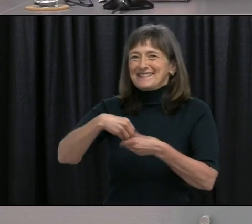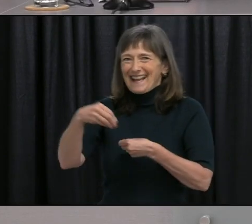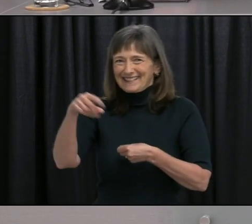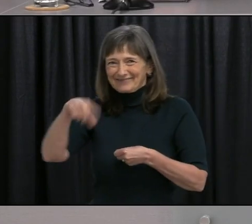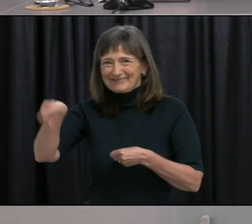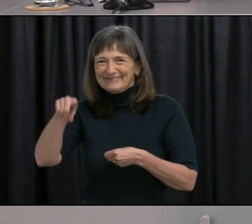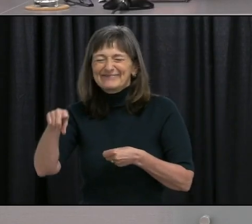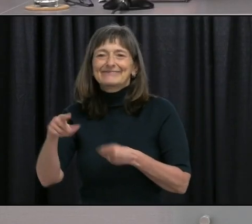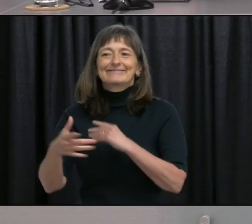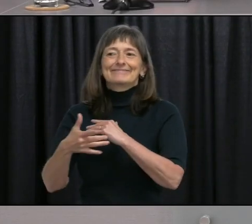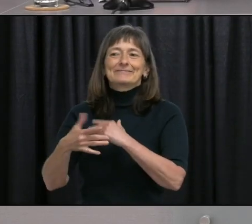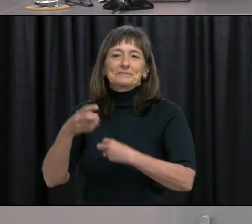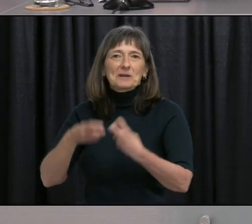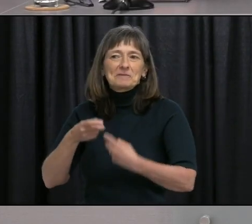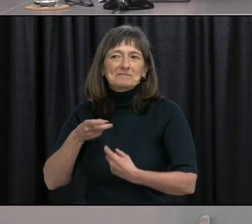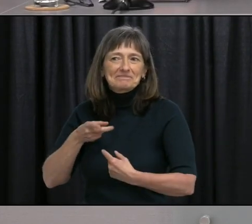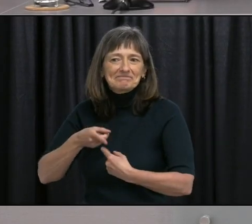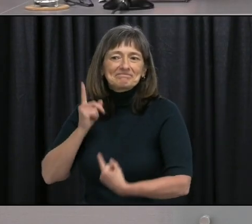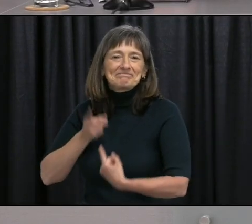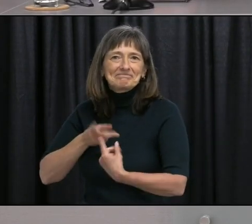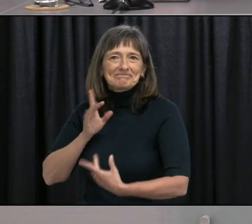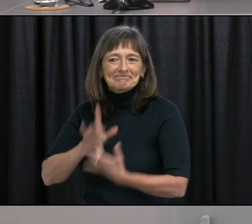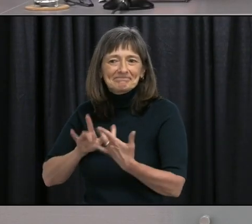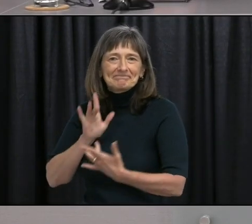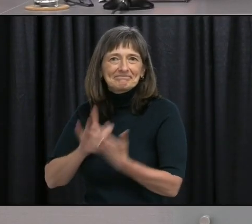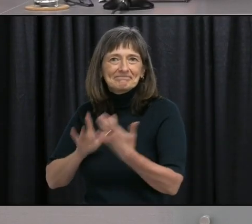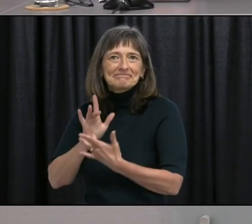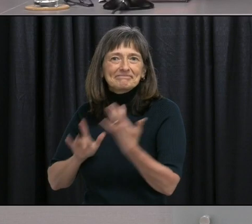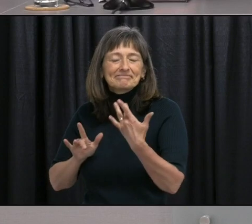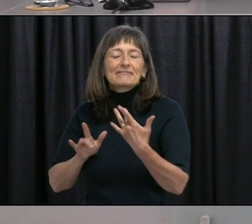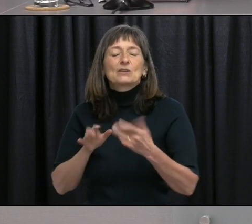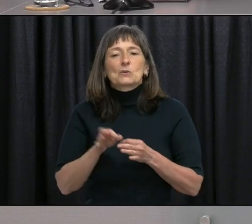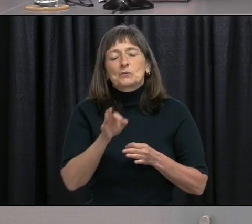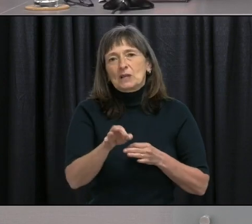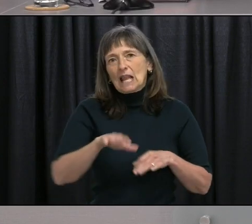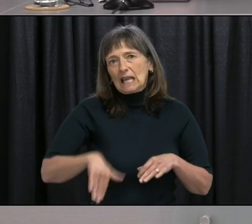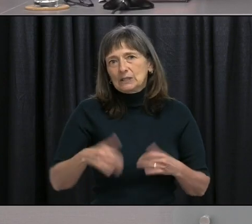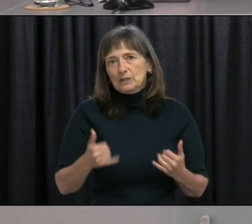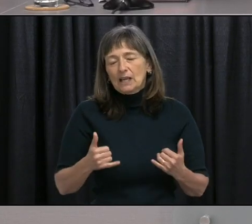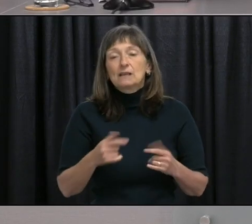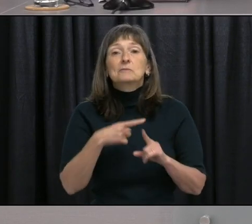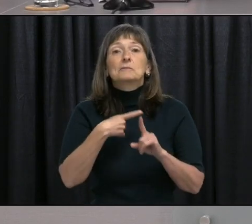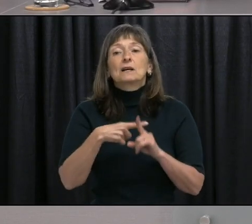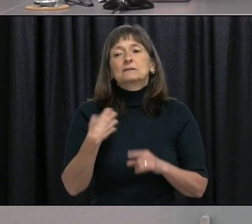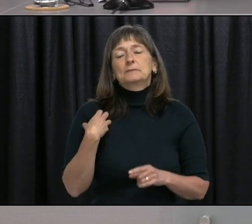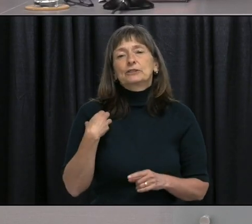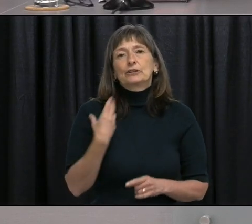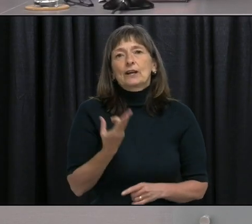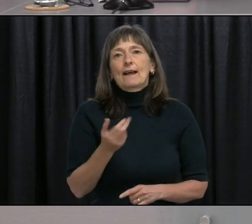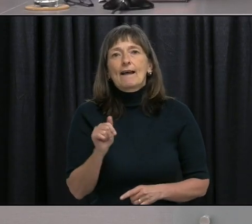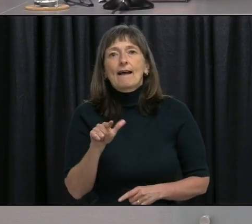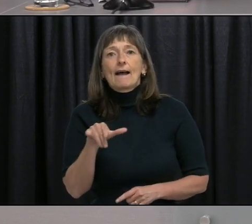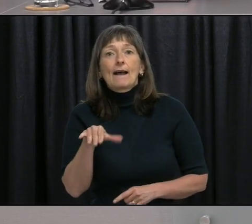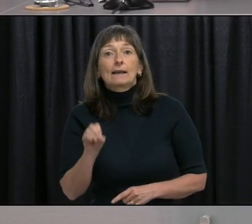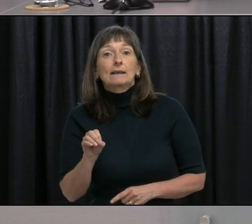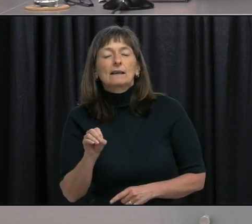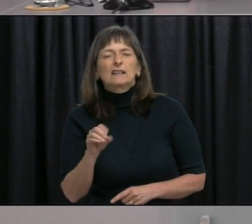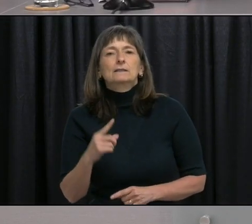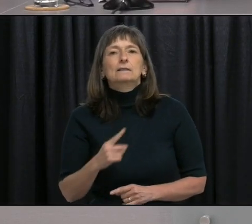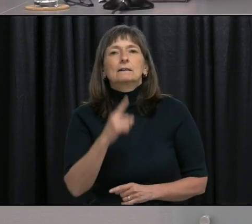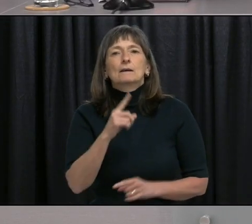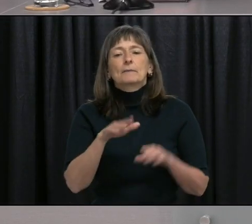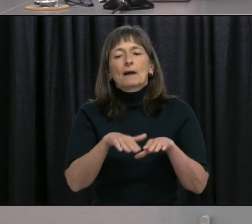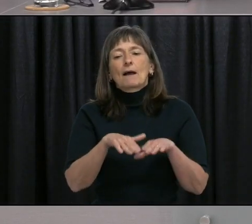this building. So a little late starting today, and Minister Hagee will be in the House of Assembly. As you know, that's open again today.